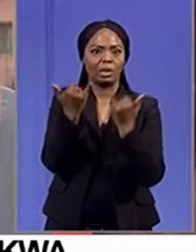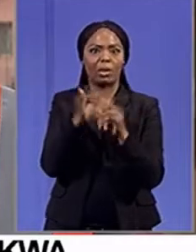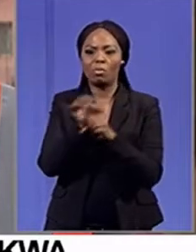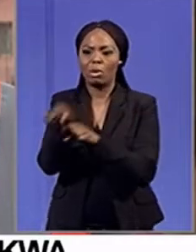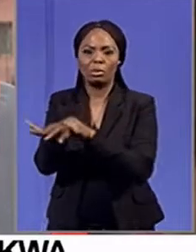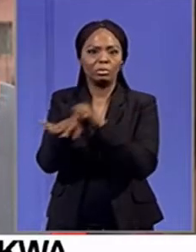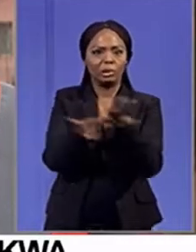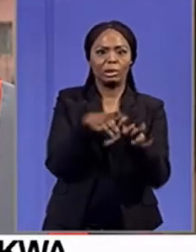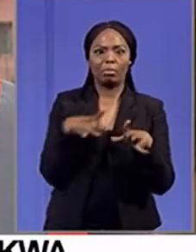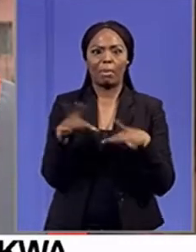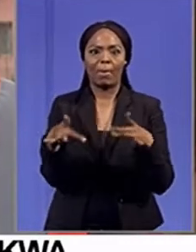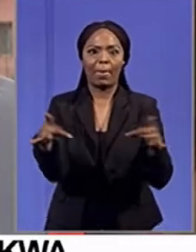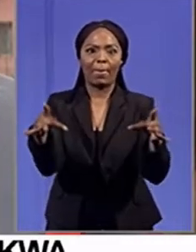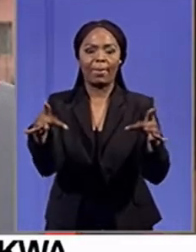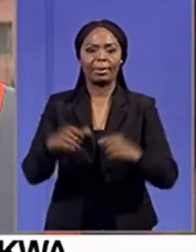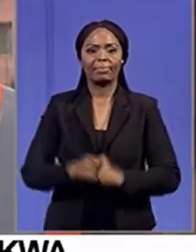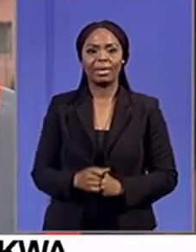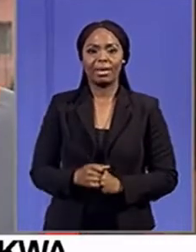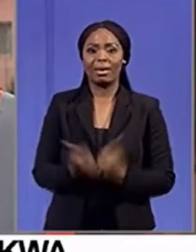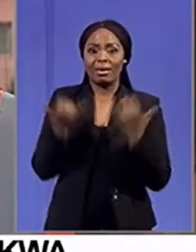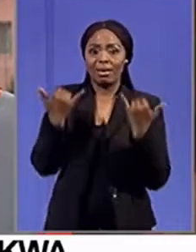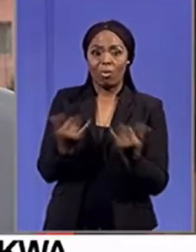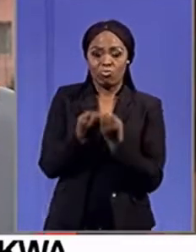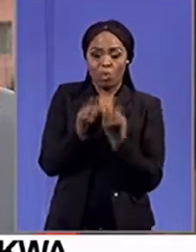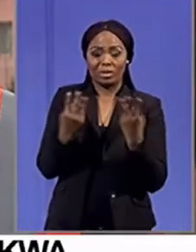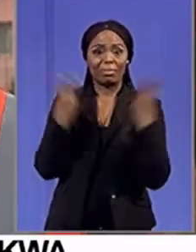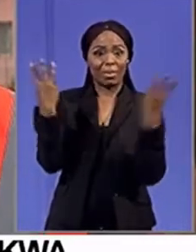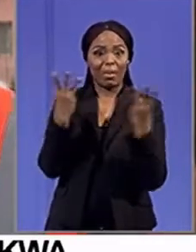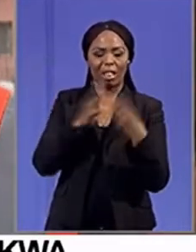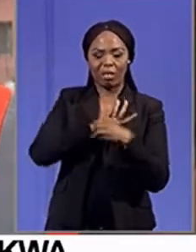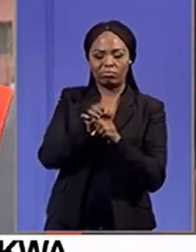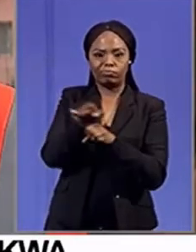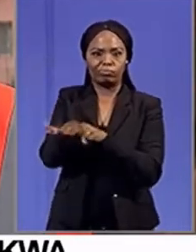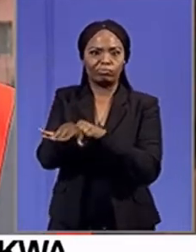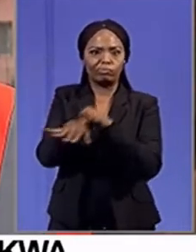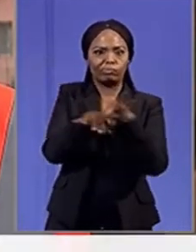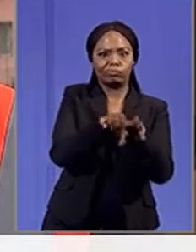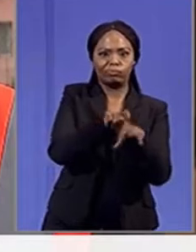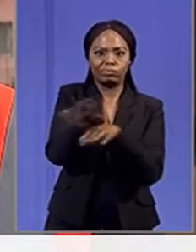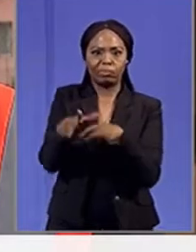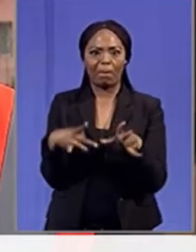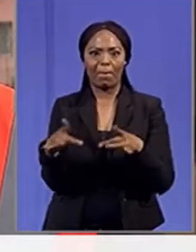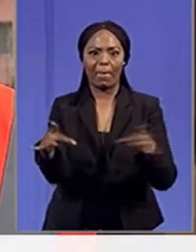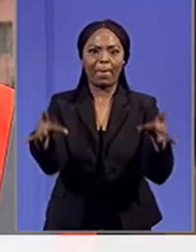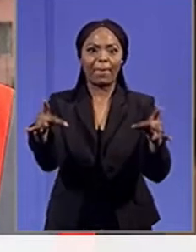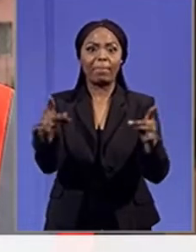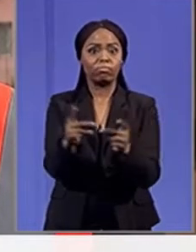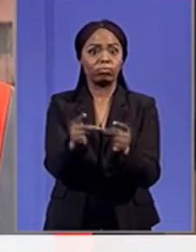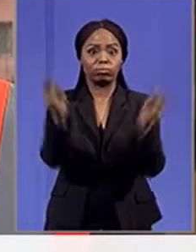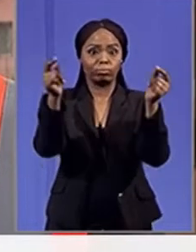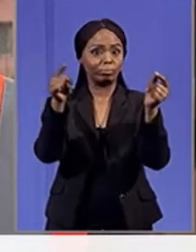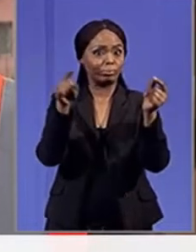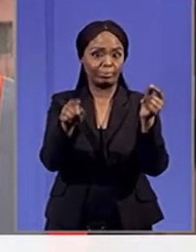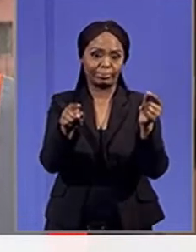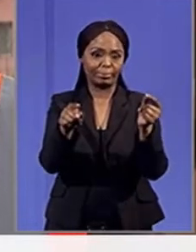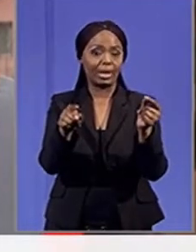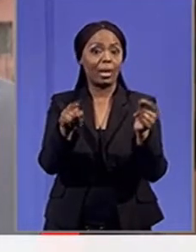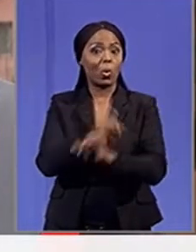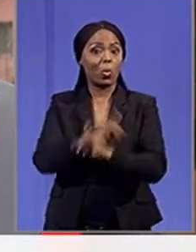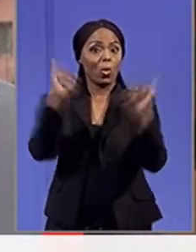temogela an increase in the COVID-19 transmissions. Bogolosegolo